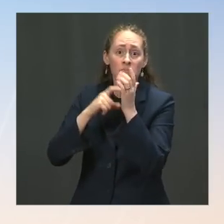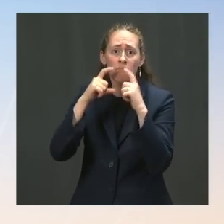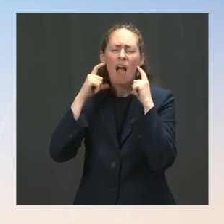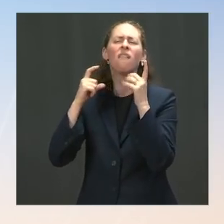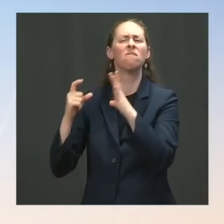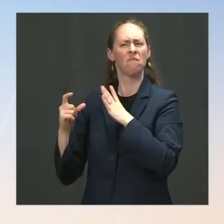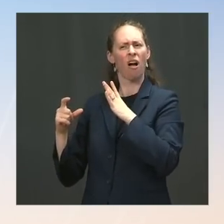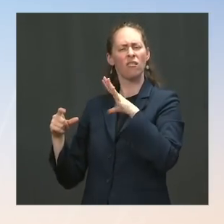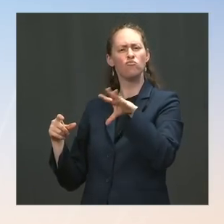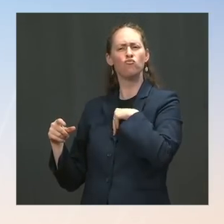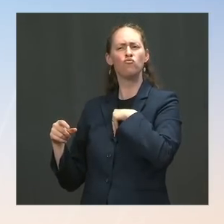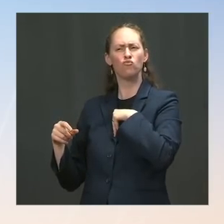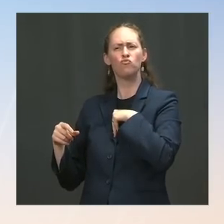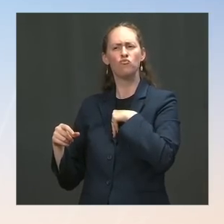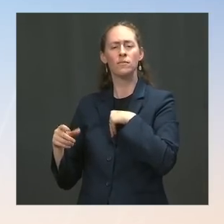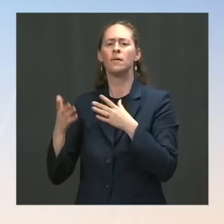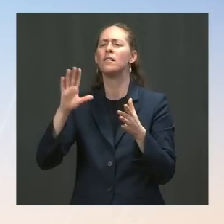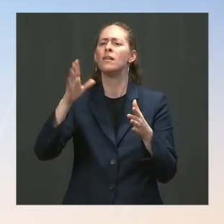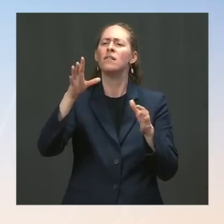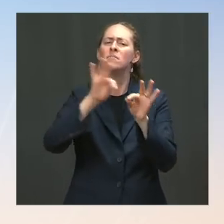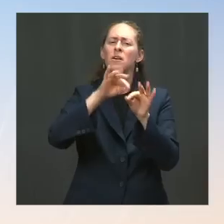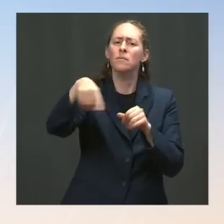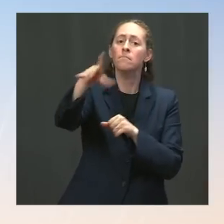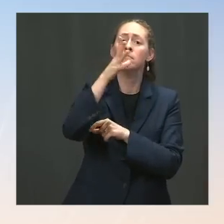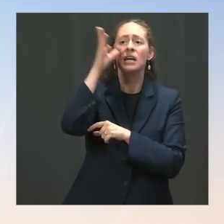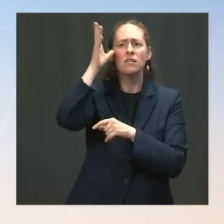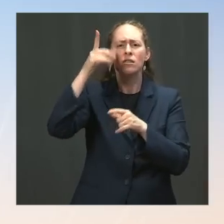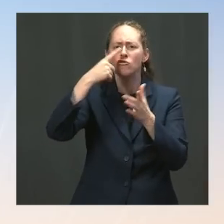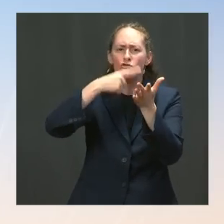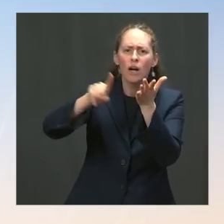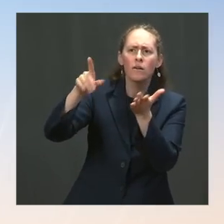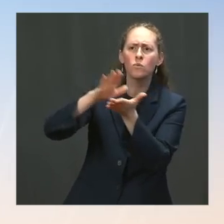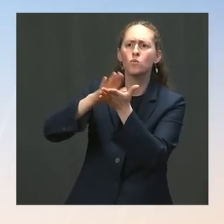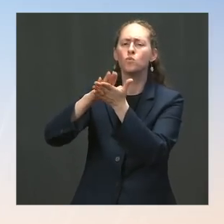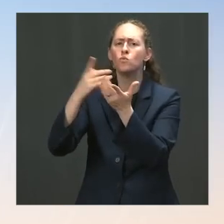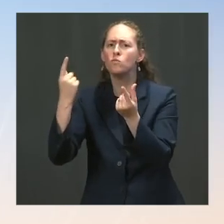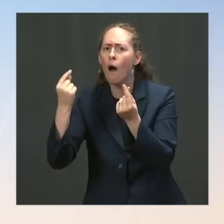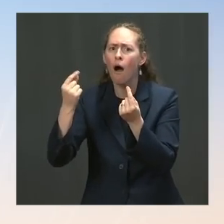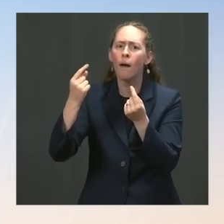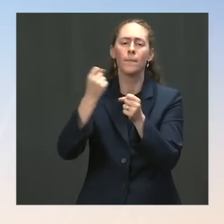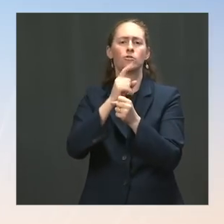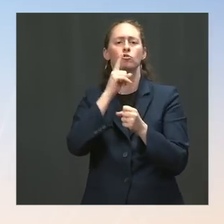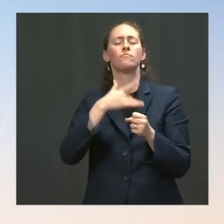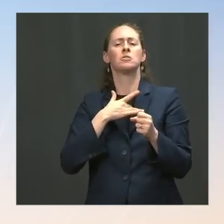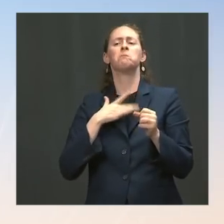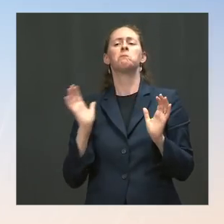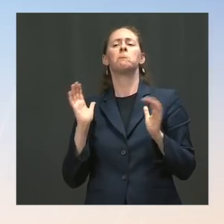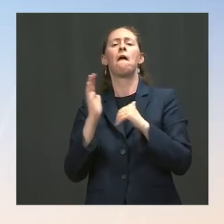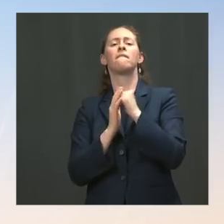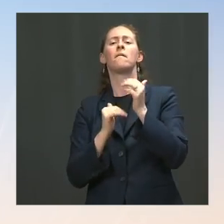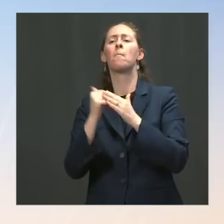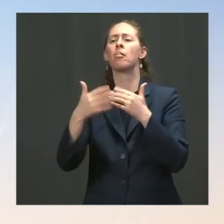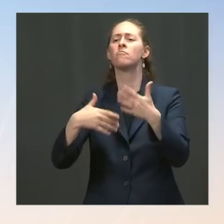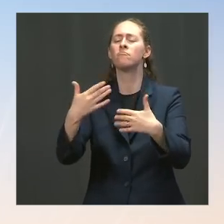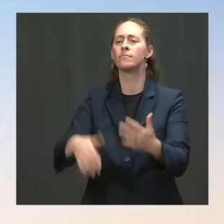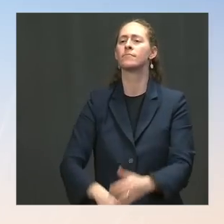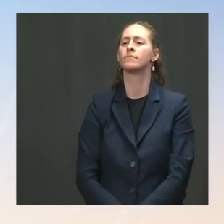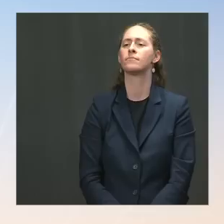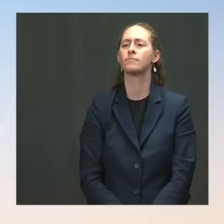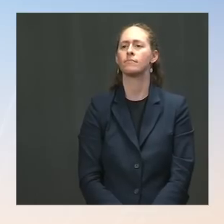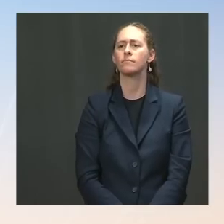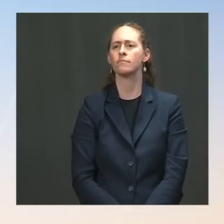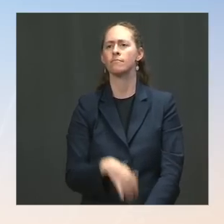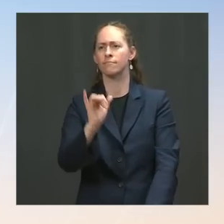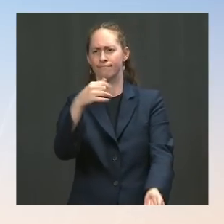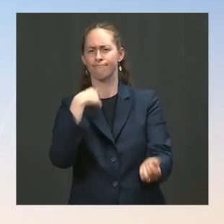that they're comfortable sending their children to school. And I'm also going to be monitoring where places have rules that are limiting mask